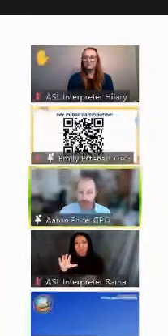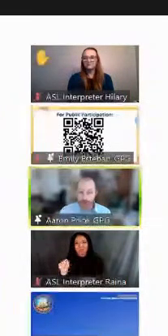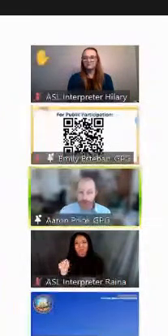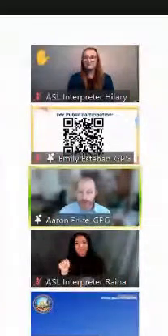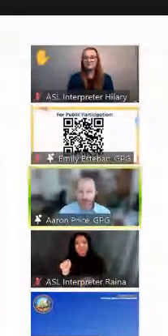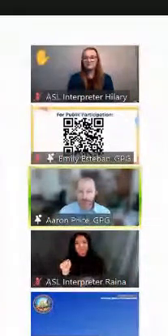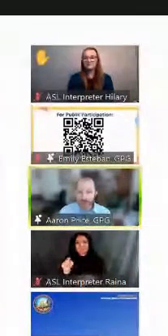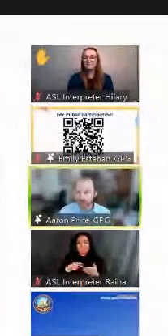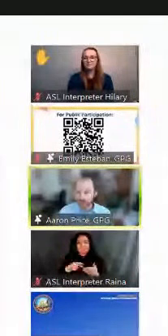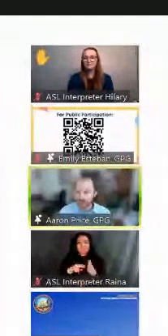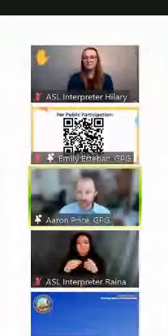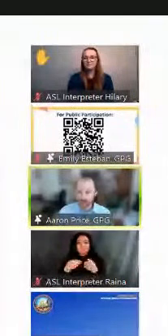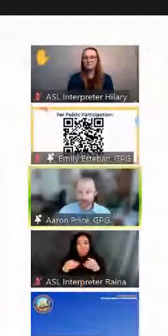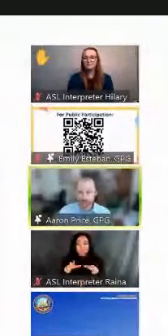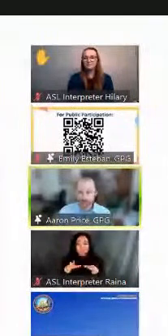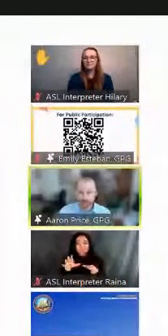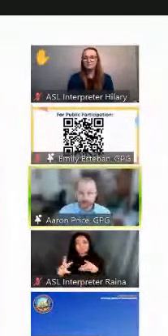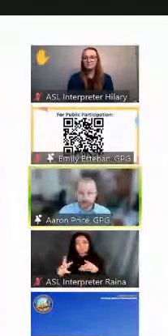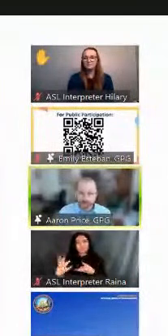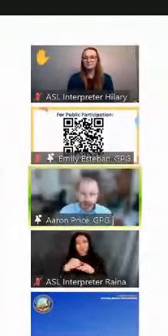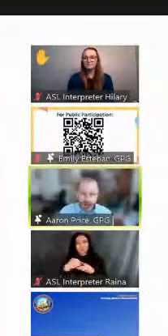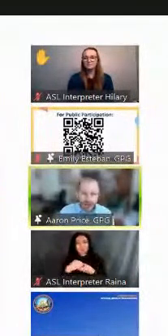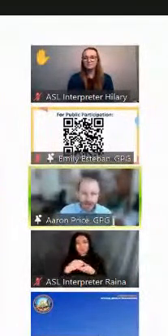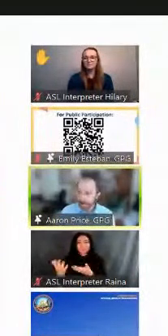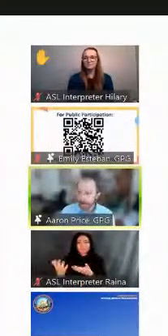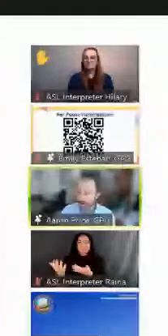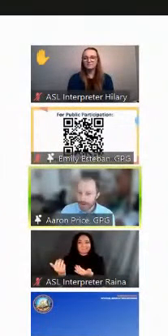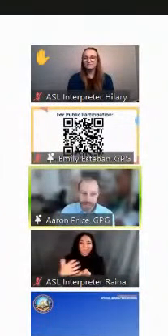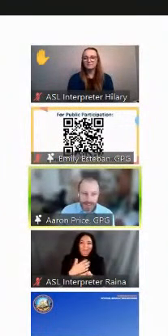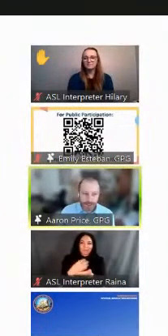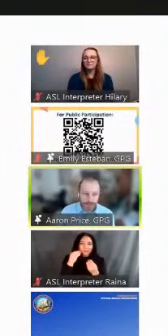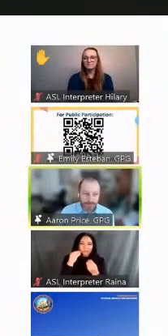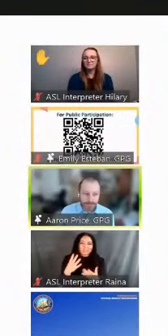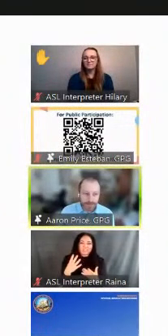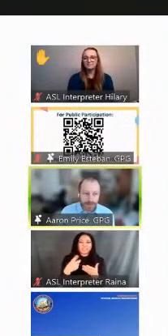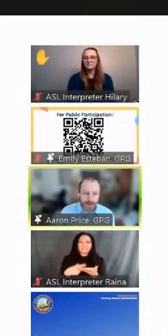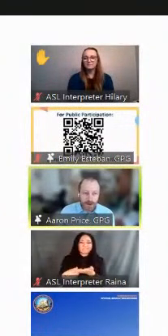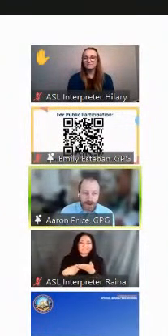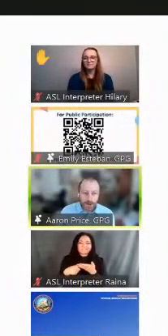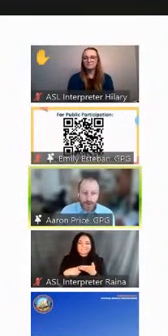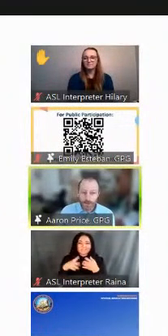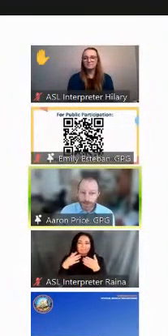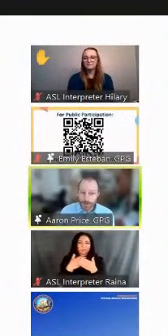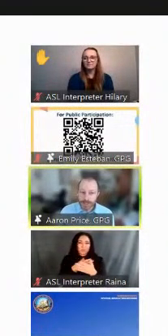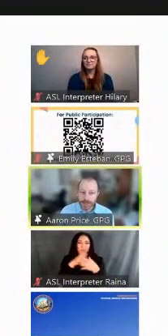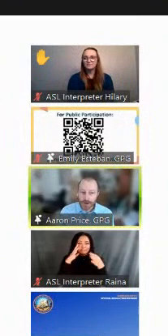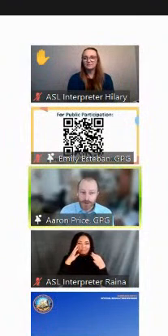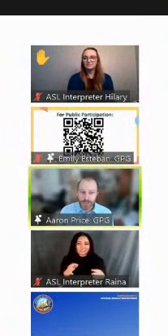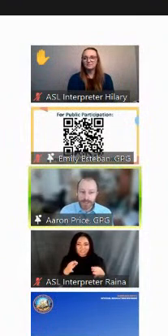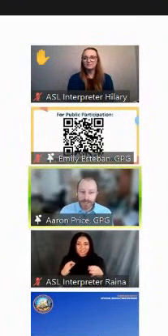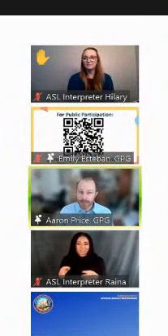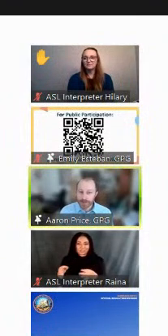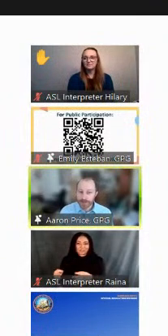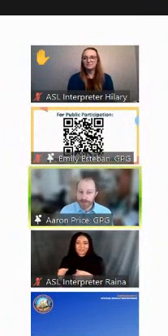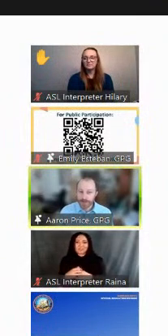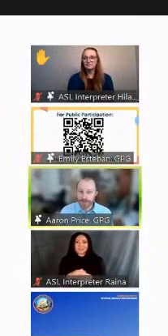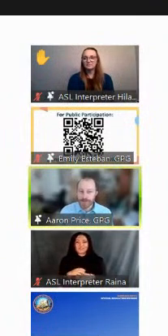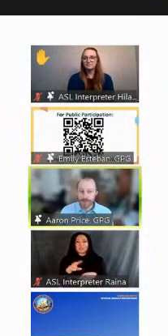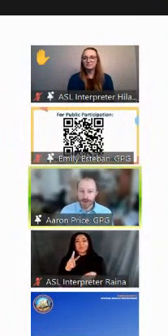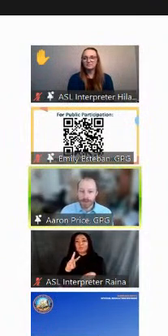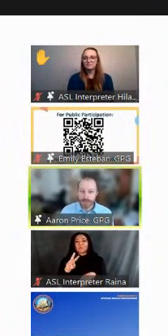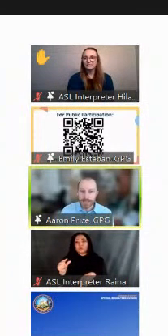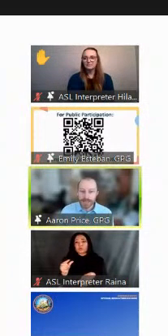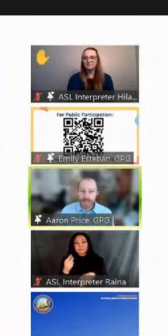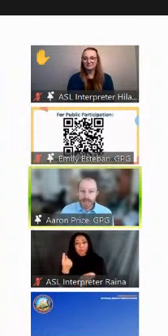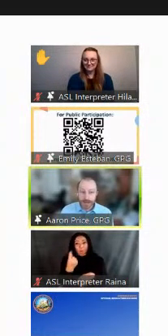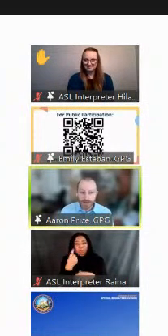the work group meets to gather information, to deliberate, or make a decision. Workgroup members can only deliberate issues in